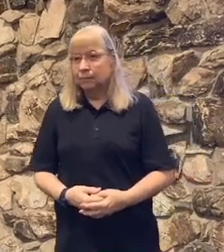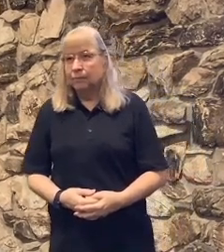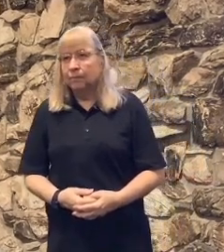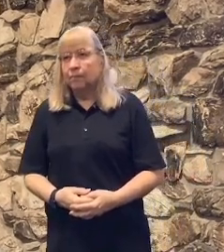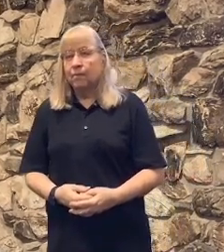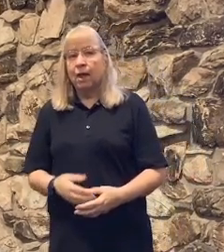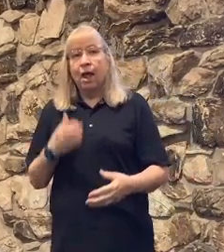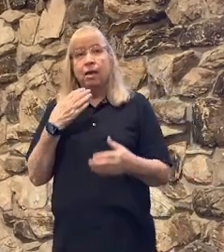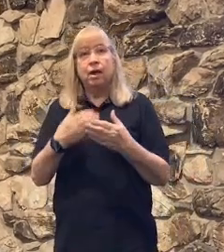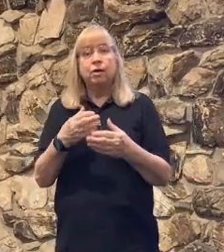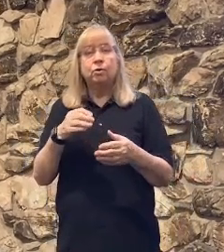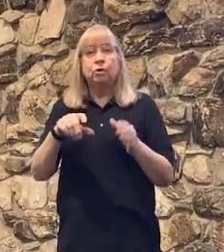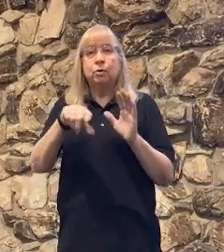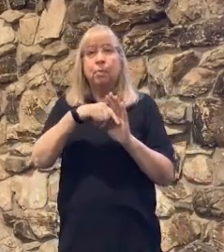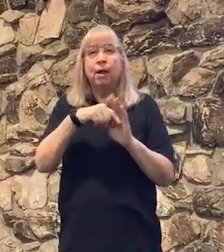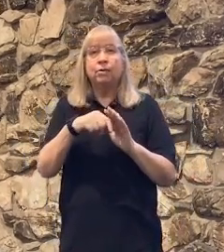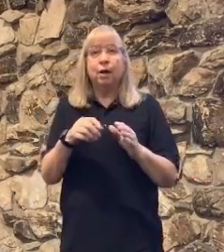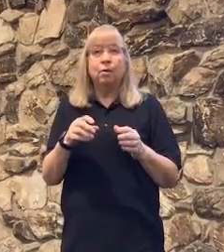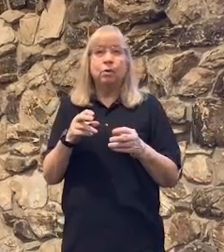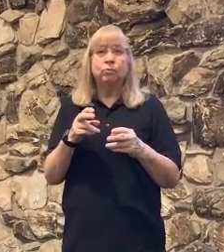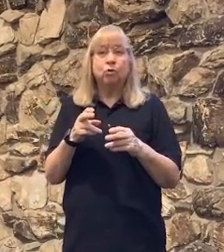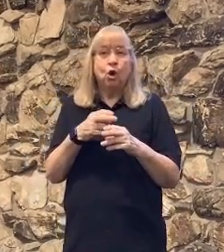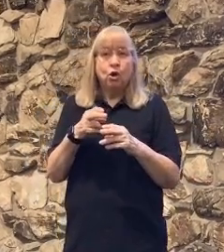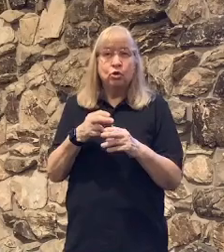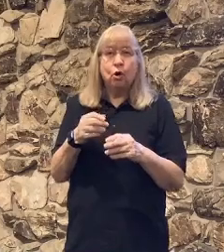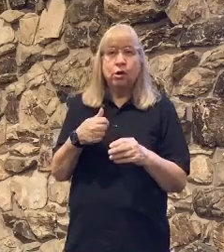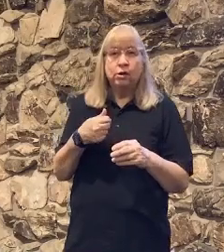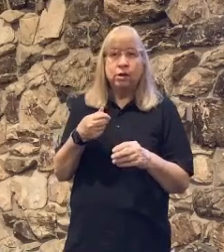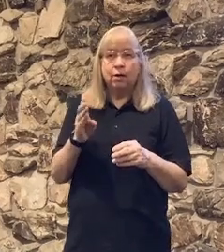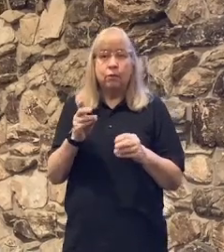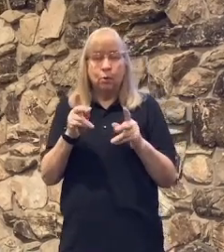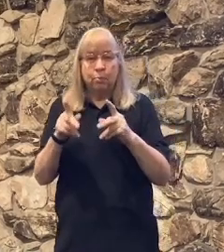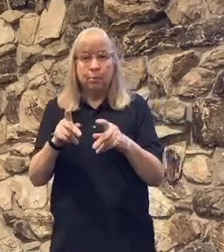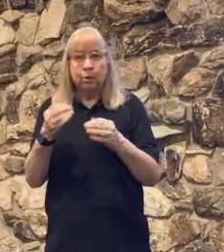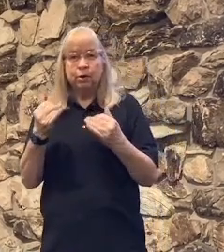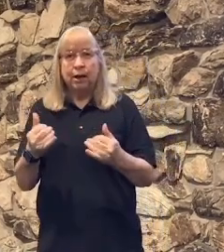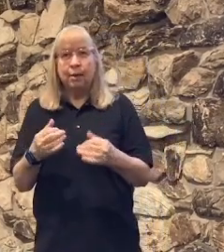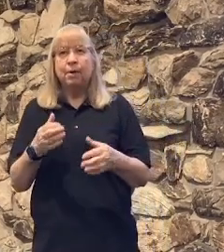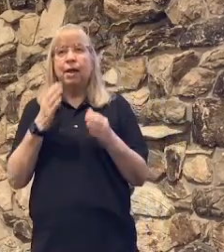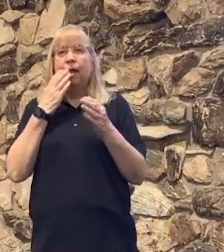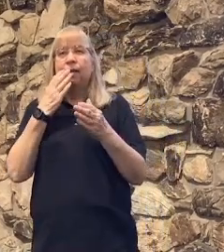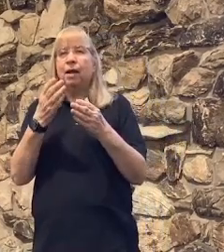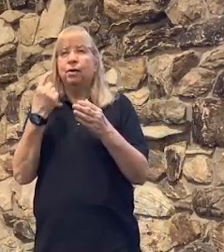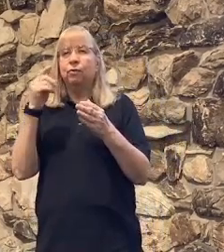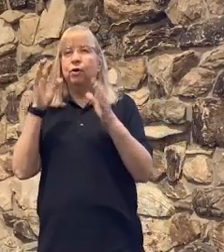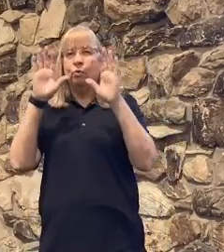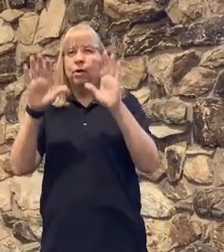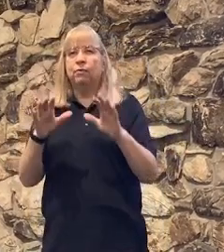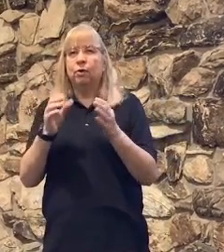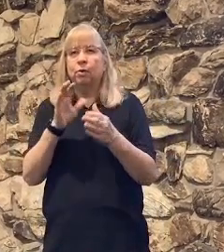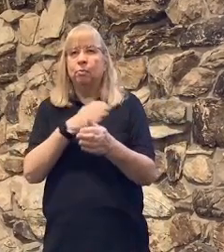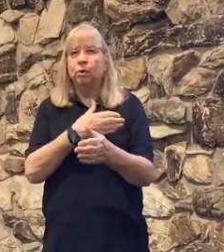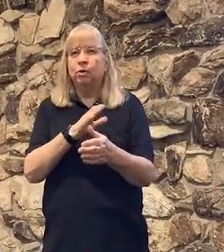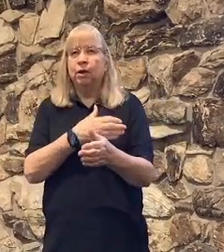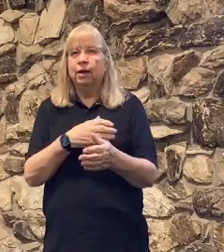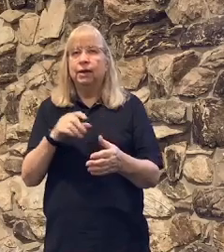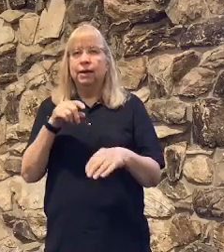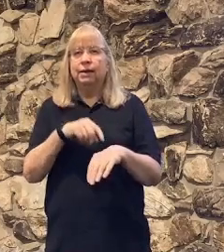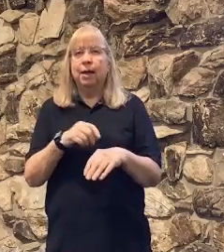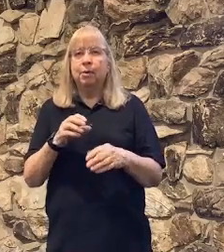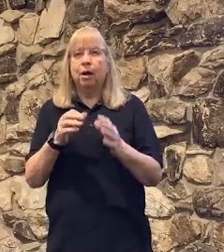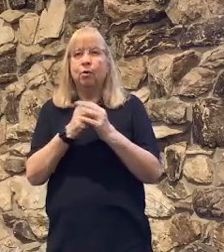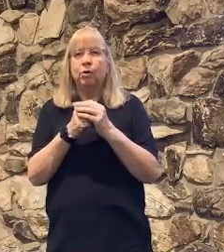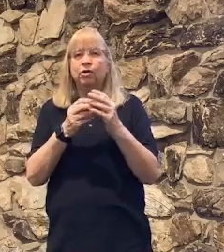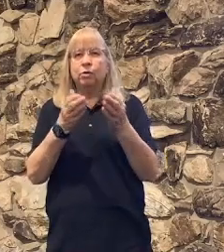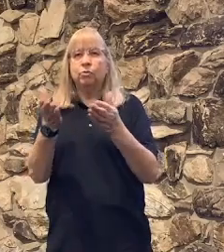Thank you to our bells. They were short a couple today, so thank you for your wonderful music. This is the time in our worship service in which